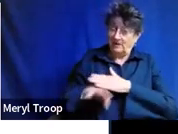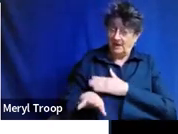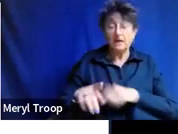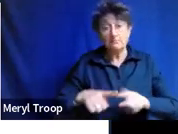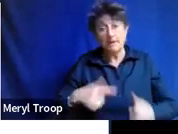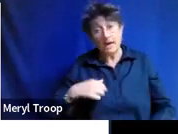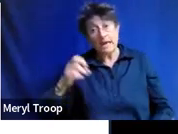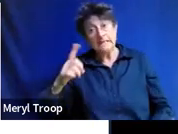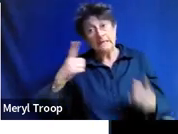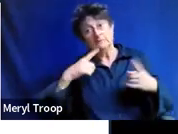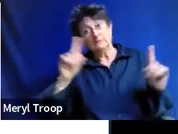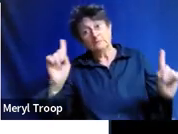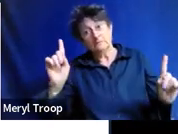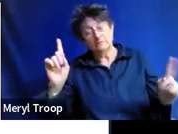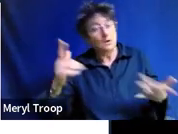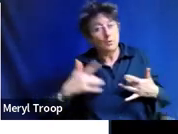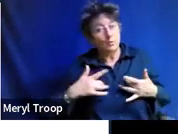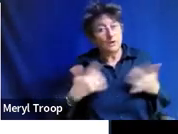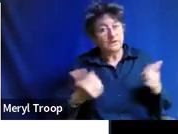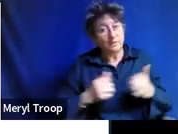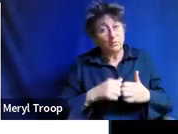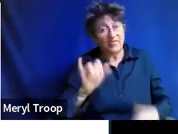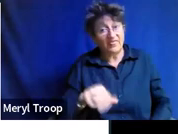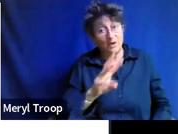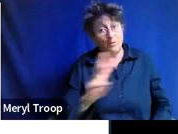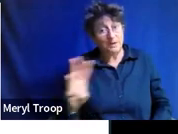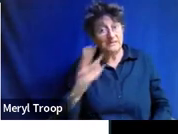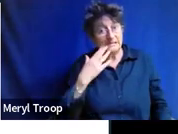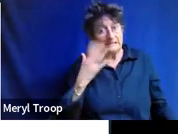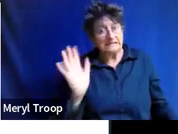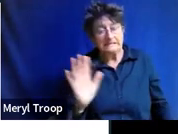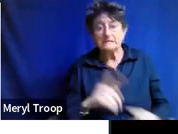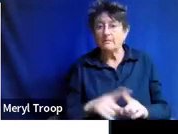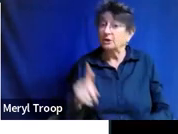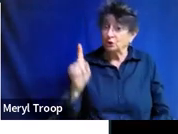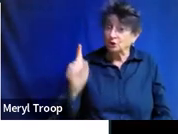So I don't know what's going on with the website right now, but it should be good.